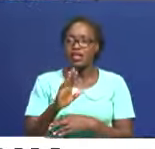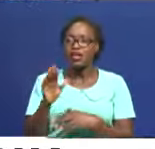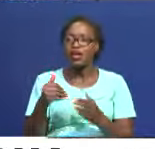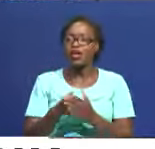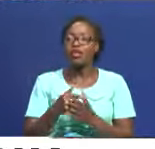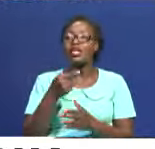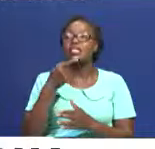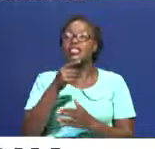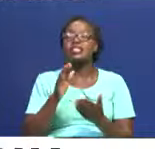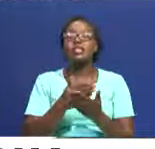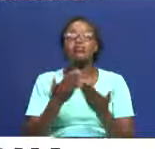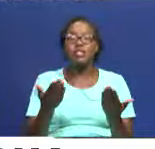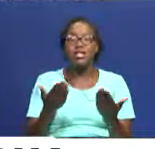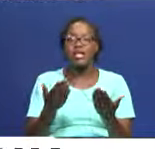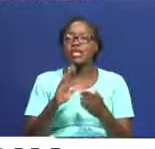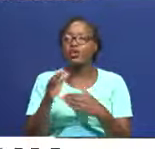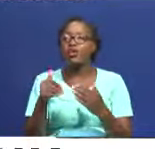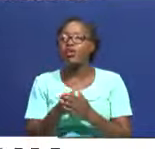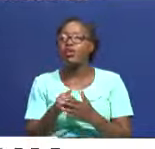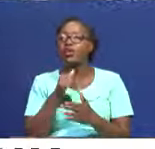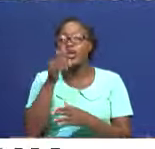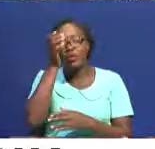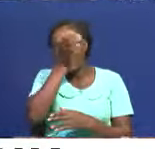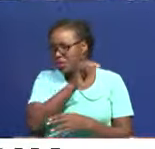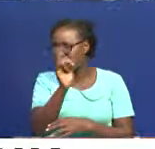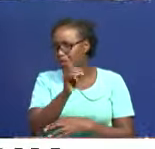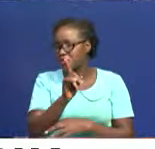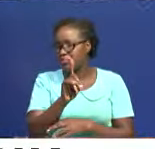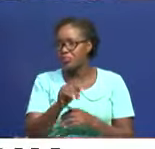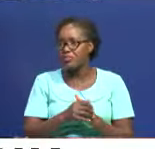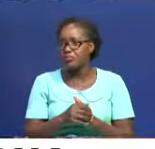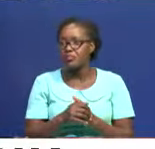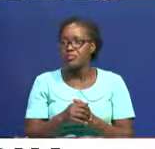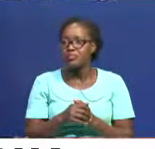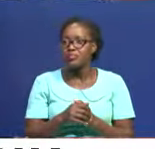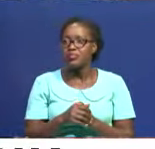of us are saying something. And all of us, we are not ignorant.